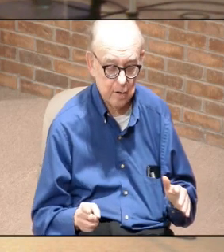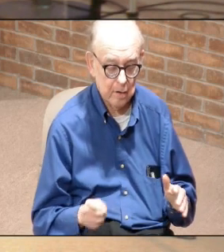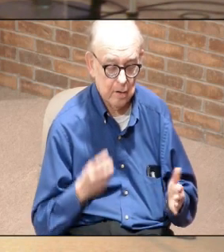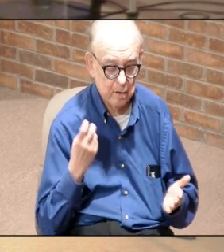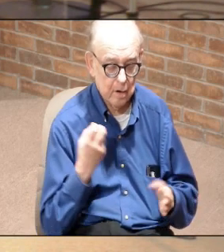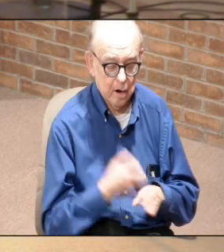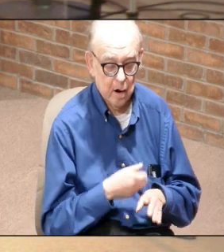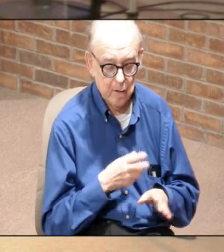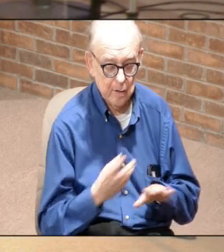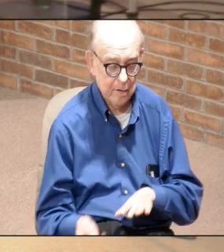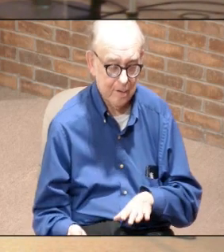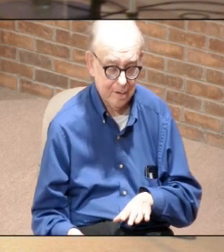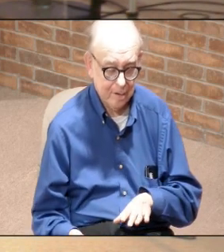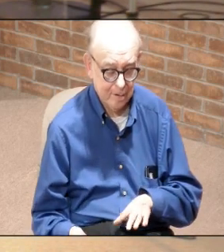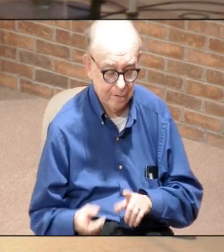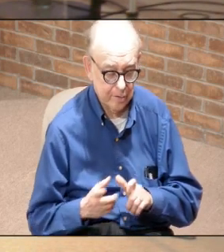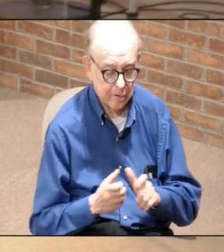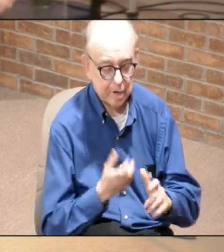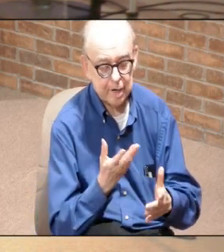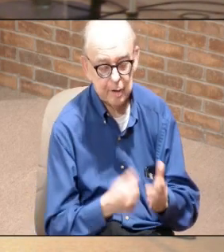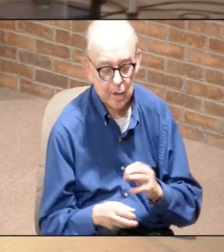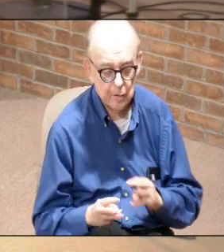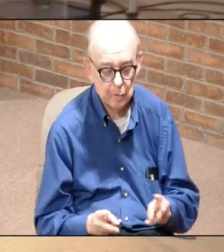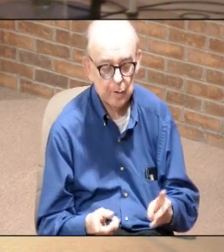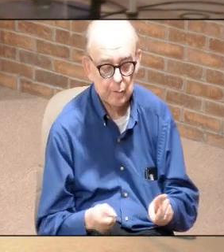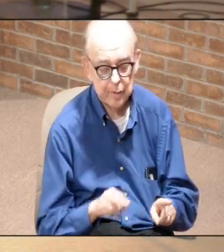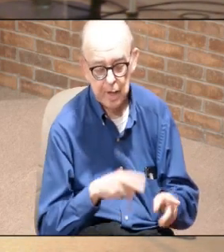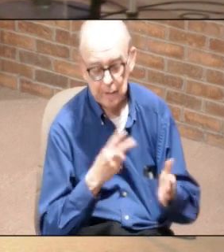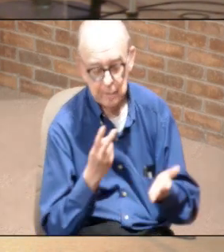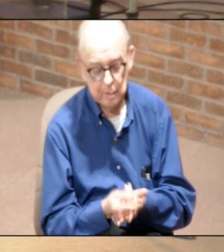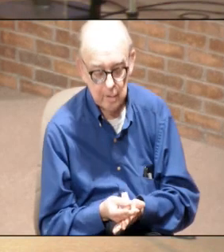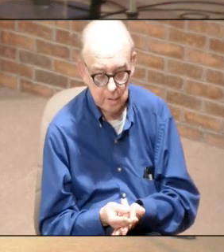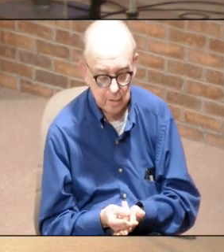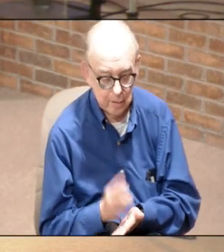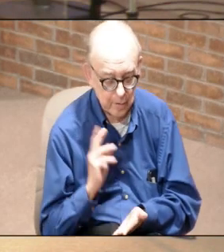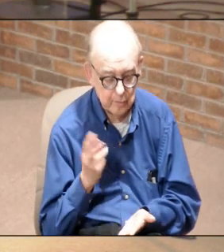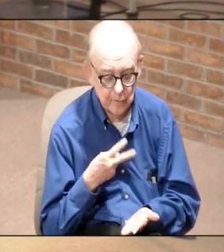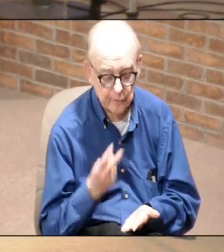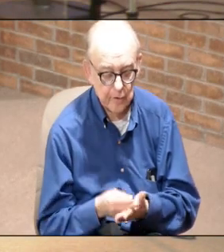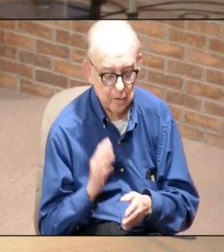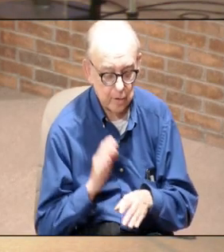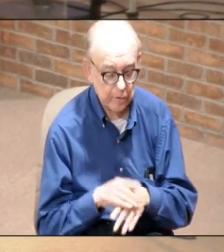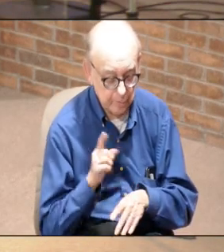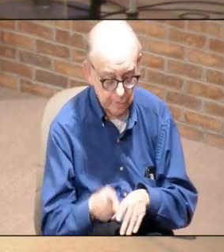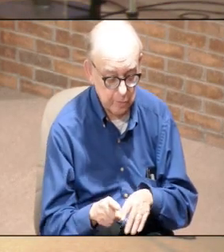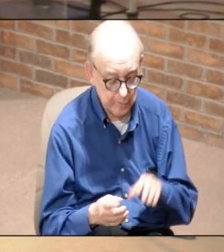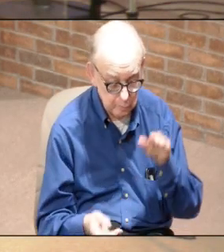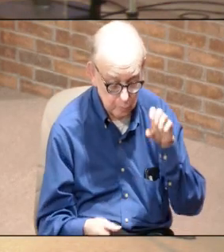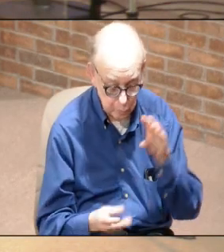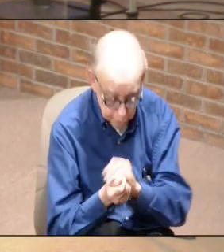got to run to get out of their way when they fall. Otherwise, they're going to fall on you and you're going to be squished.